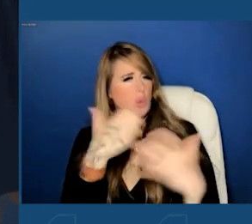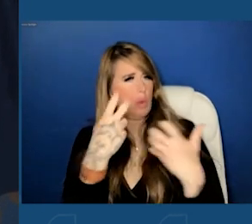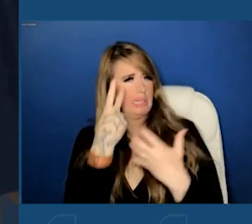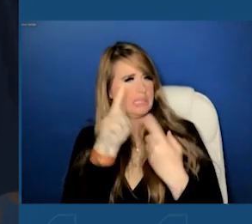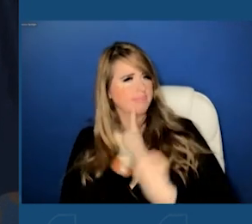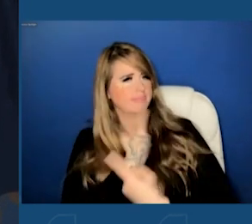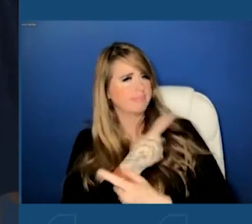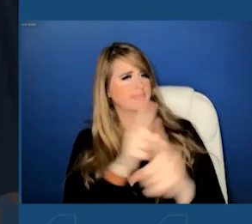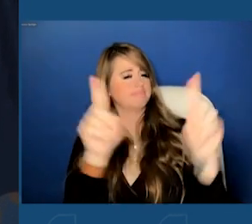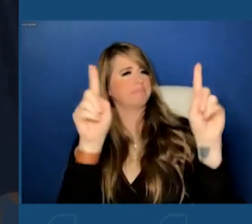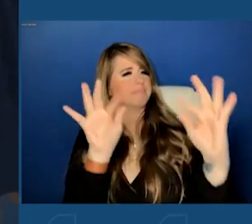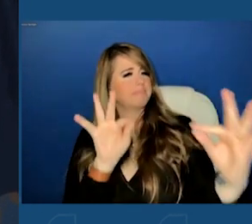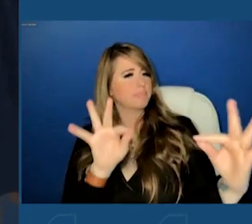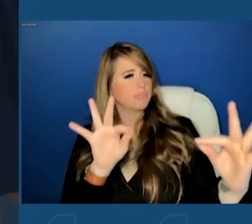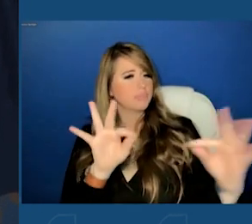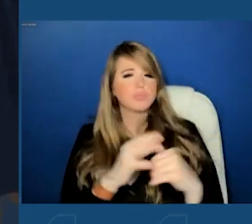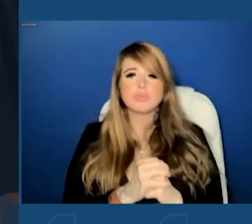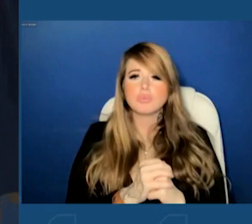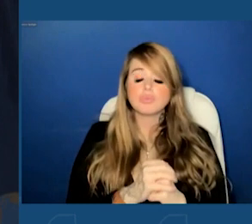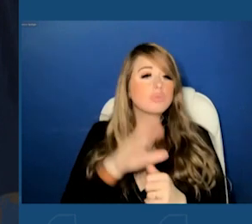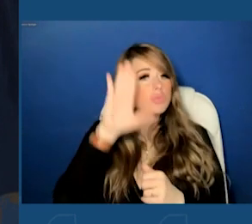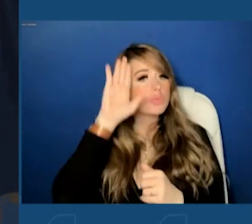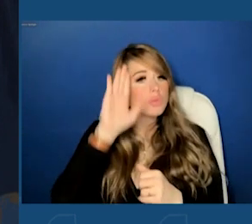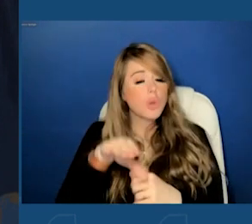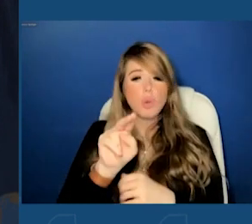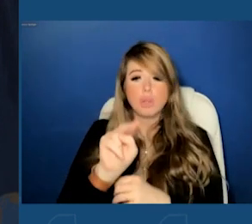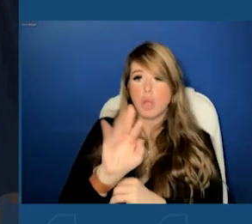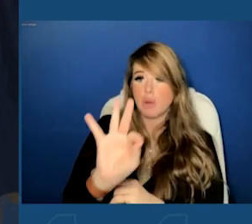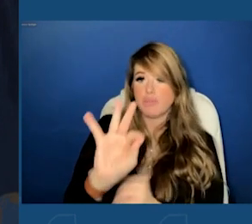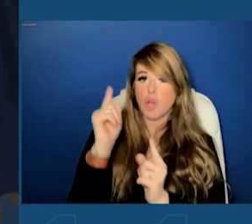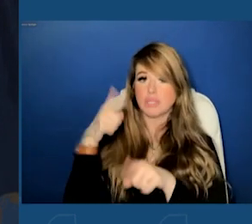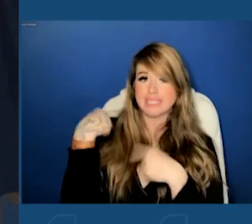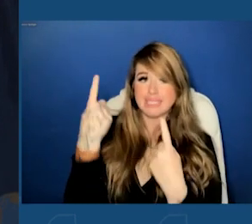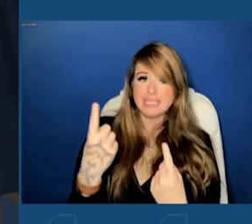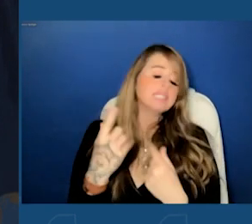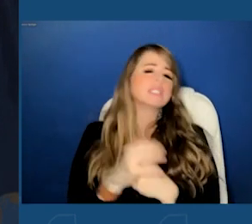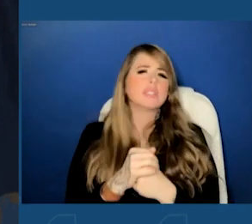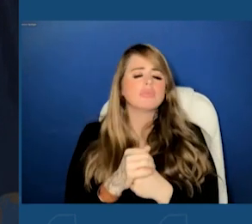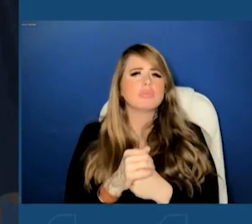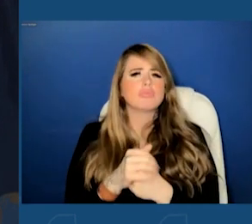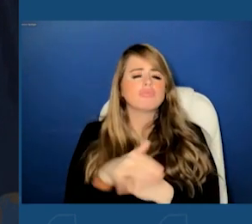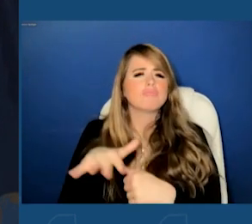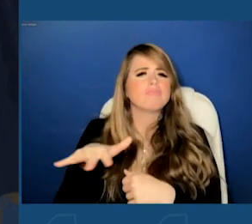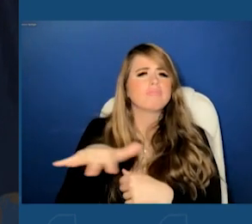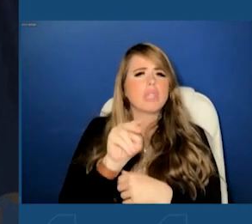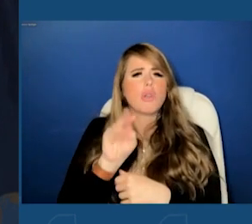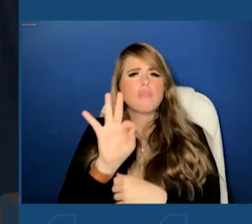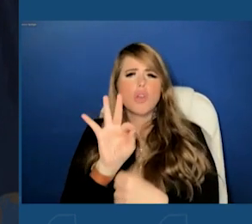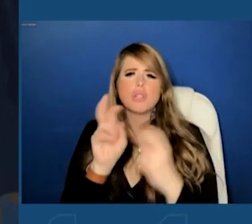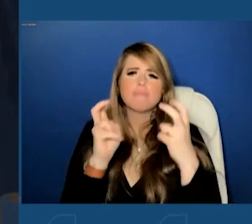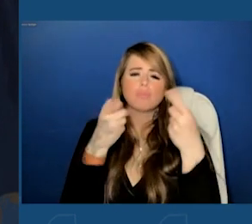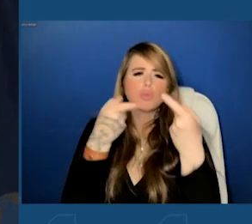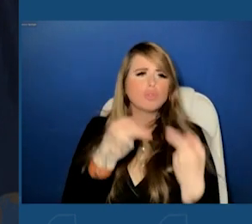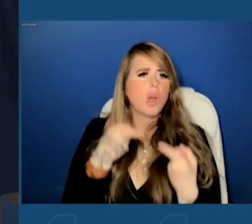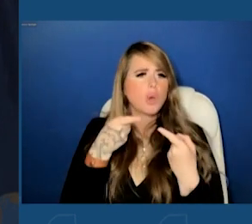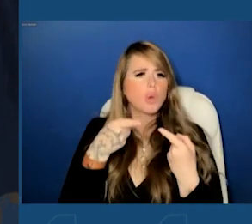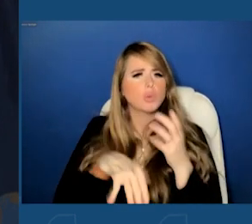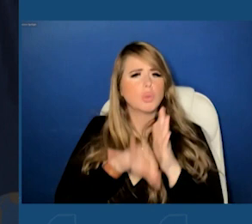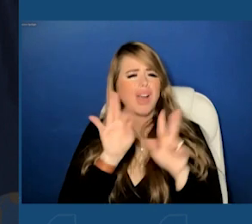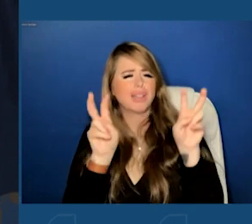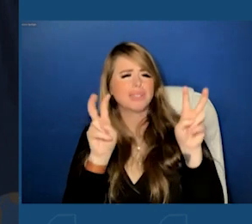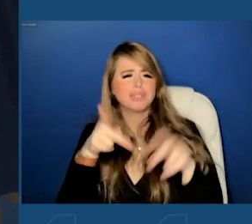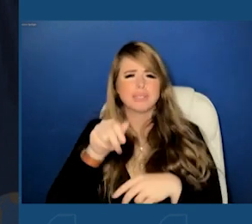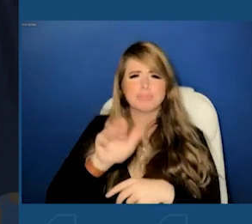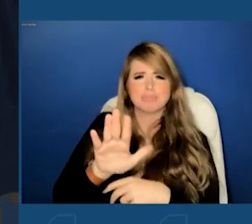Niagara Falls has for a long, long time struggled to find its pace. And with the help of